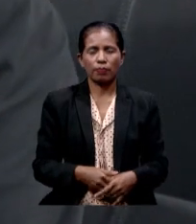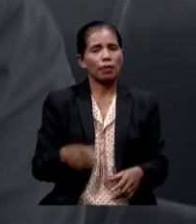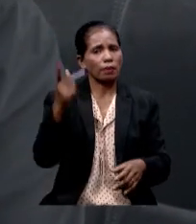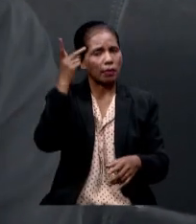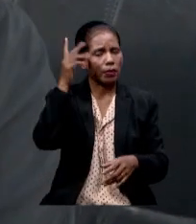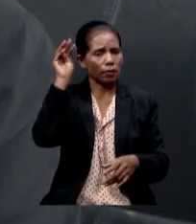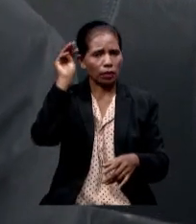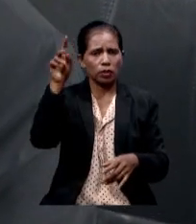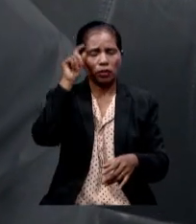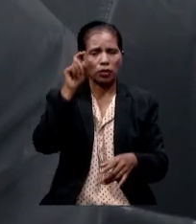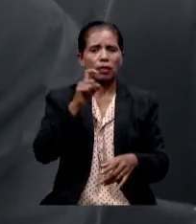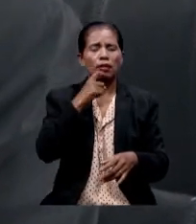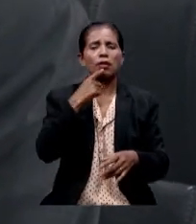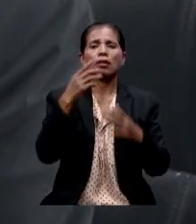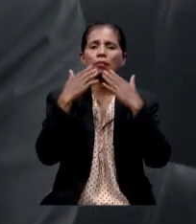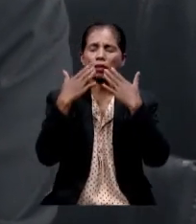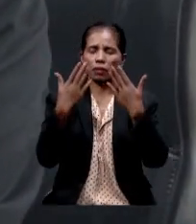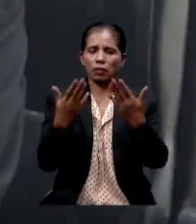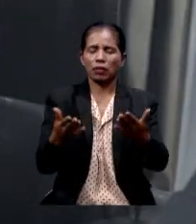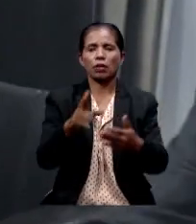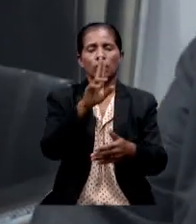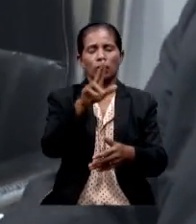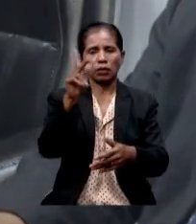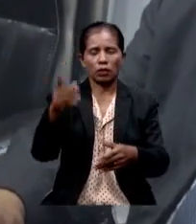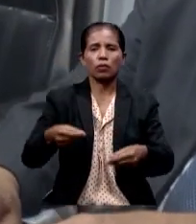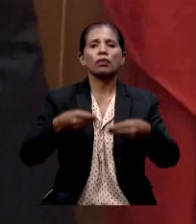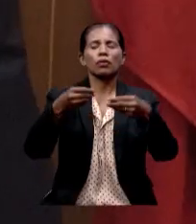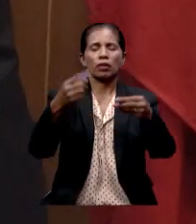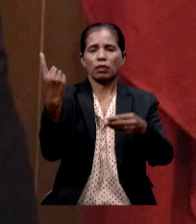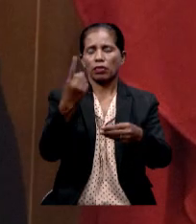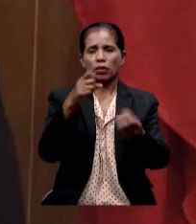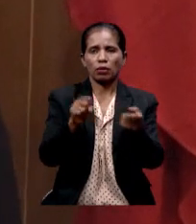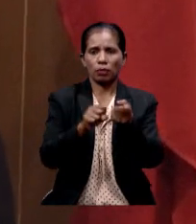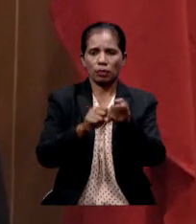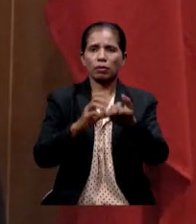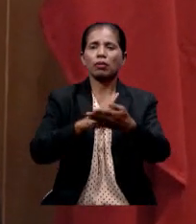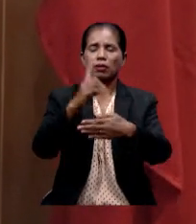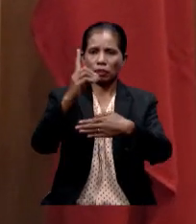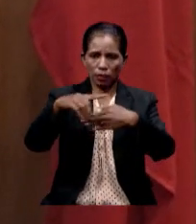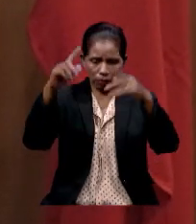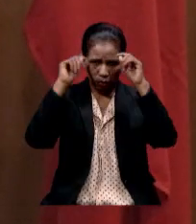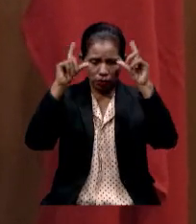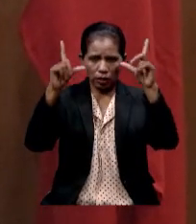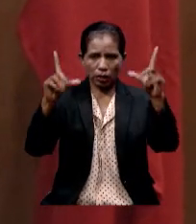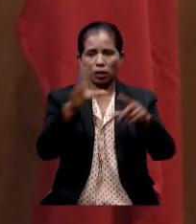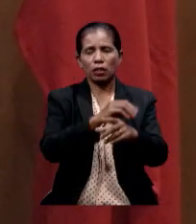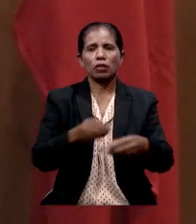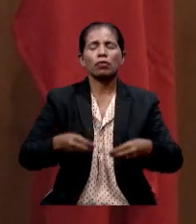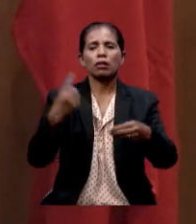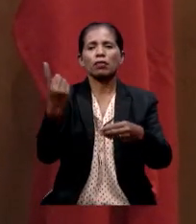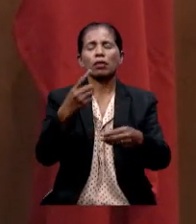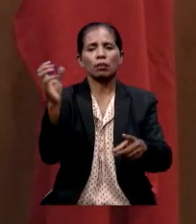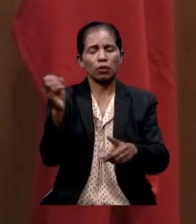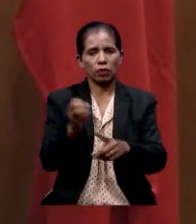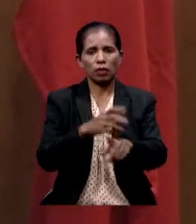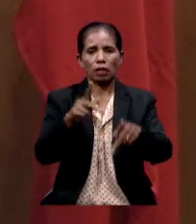Primeiro-ministro Kairala Sananusman agradece ao Reino Unido também por na fati apoio para desenvolvimento Timor-Leste nian no for na fati